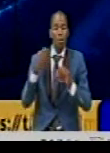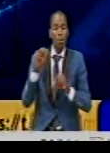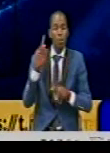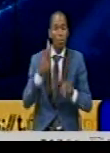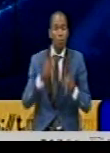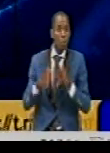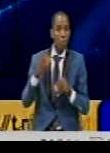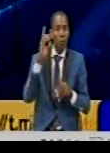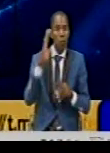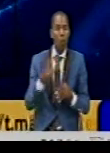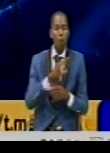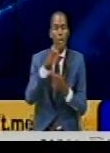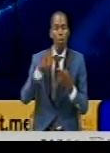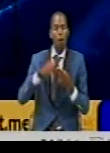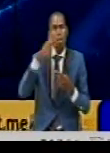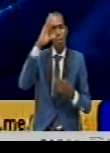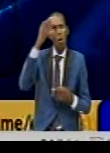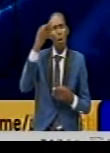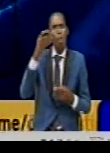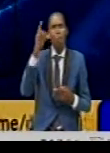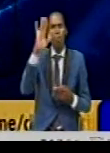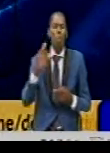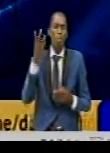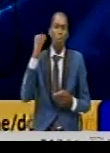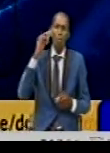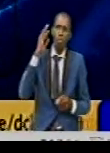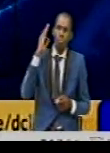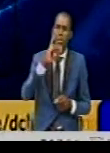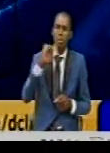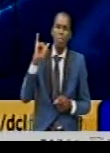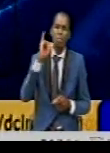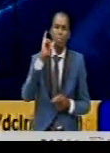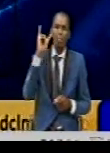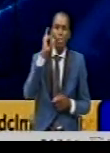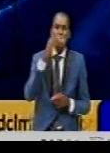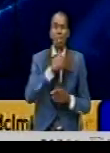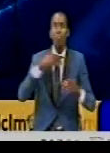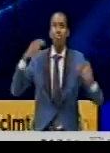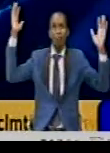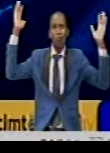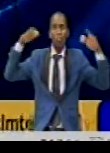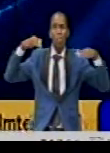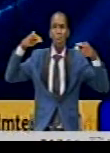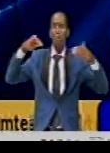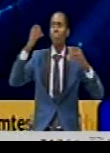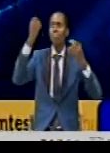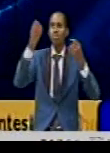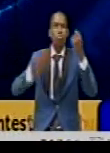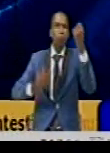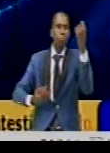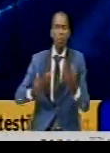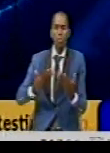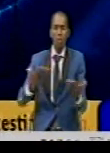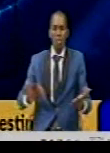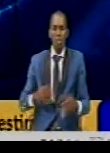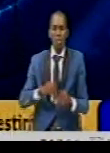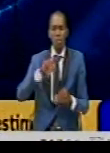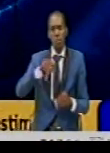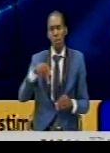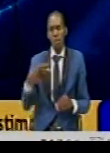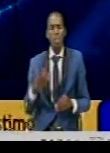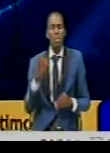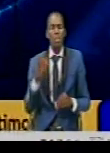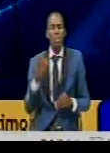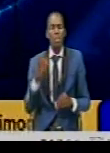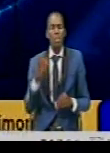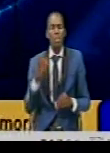grew worse after the program. But the people of God, while the man of God was ministering yesterday and the showers